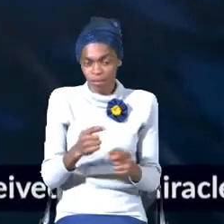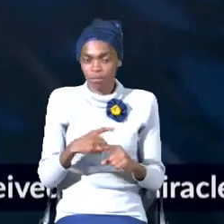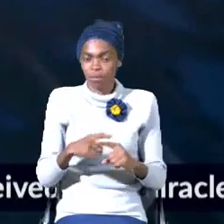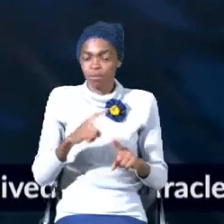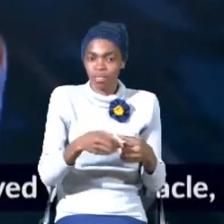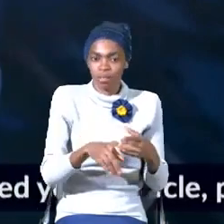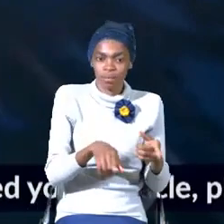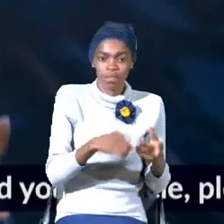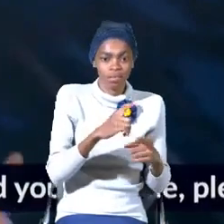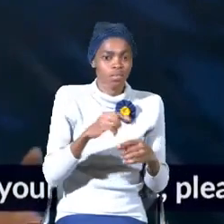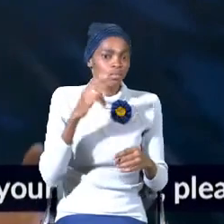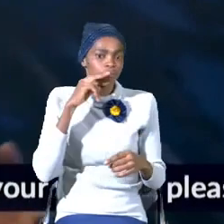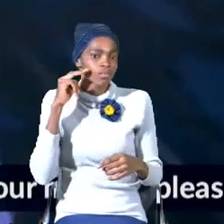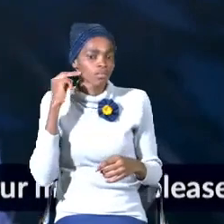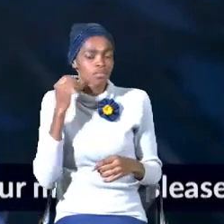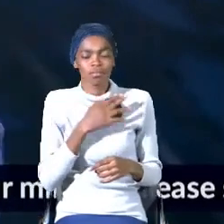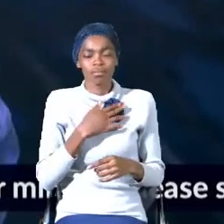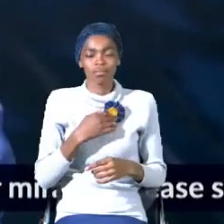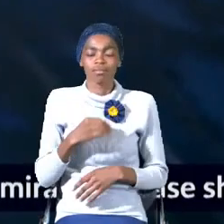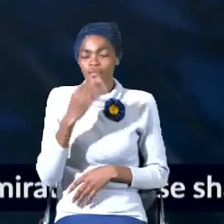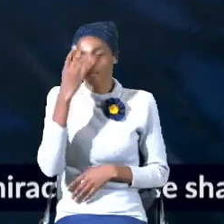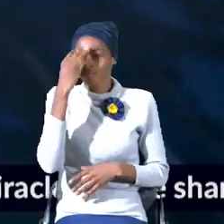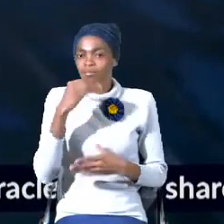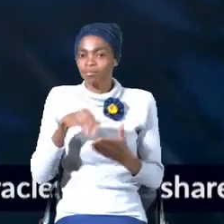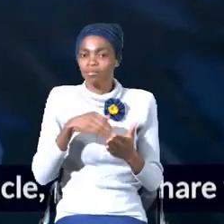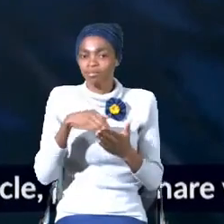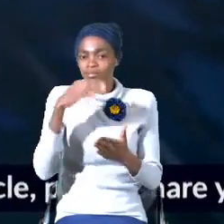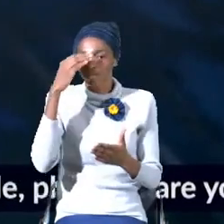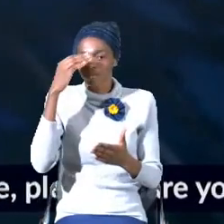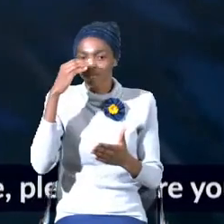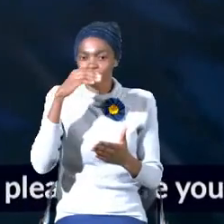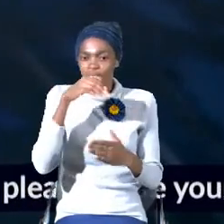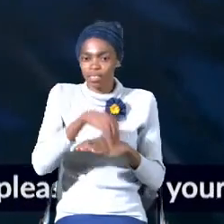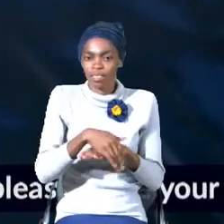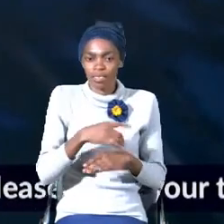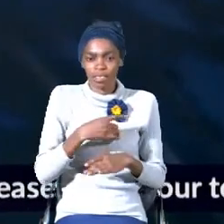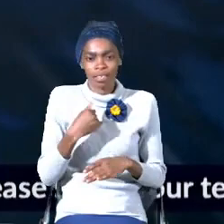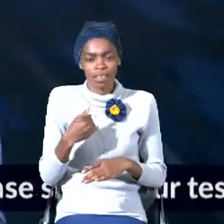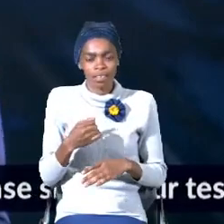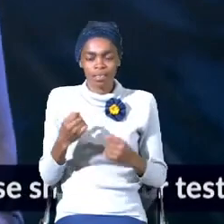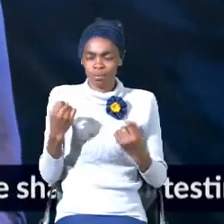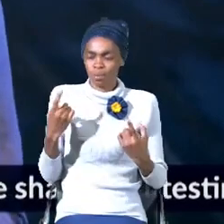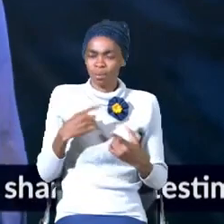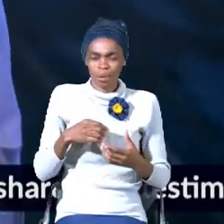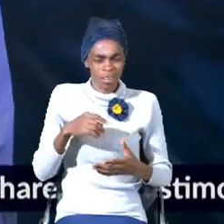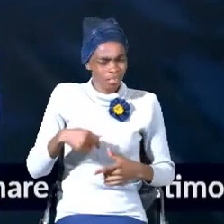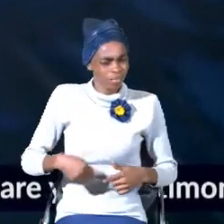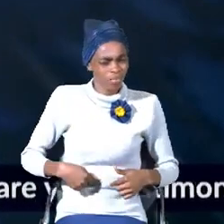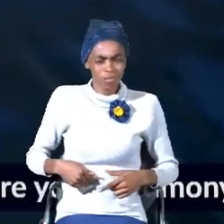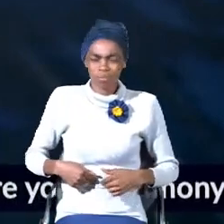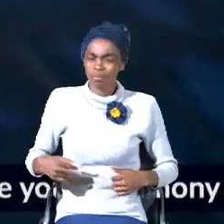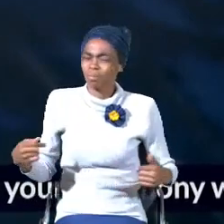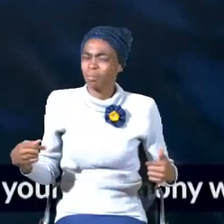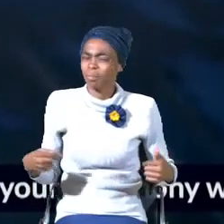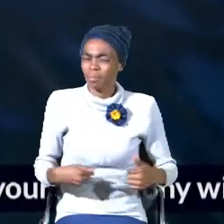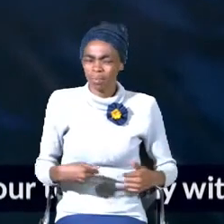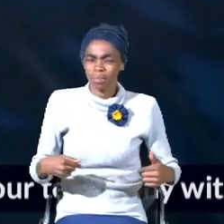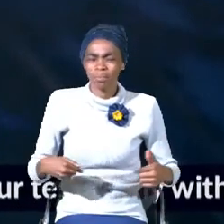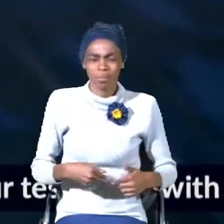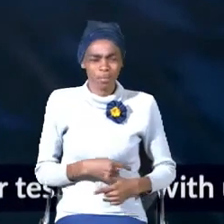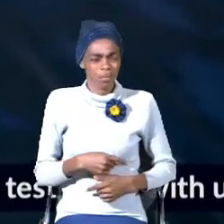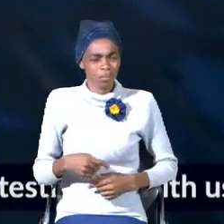midnight, I woke up and my stomach was paining me, decided that I cannot sleep. But by the grace of God, a sleep just